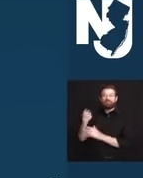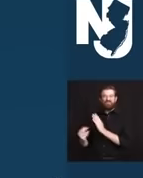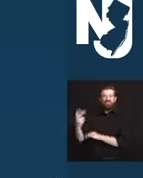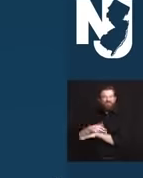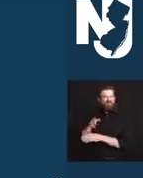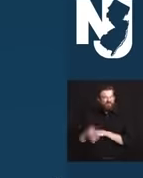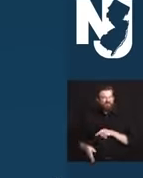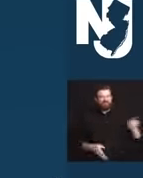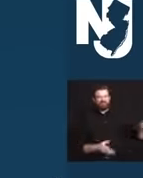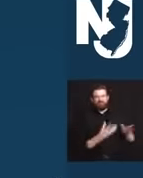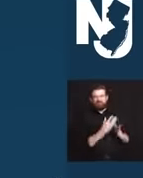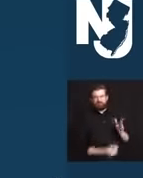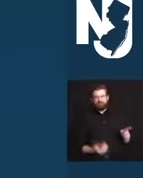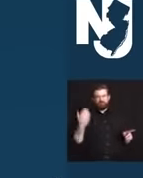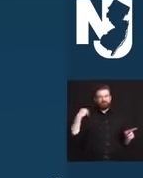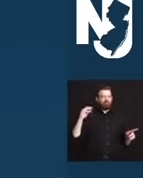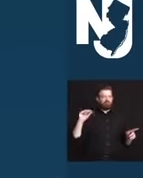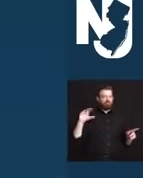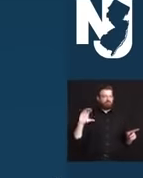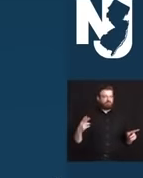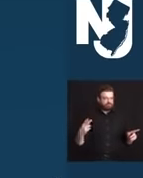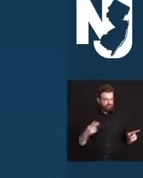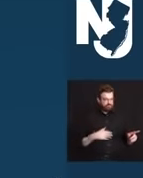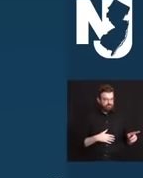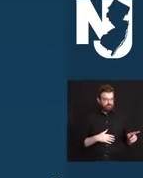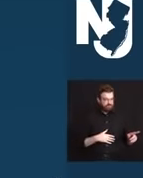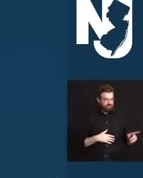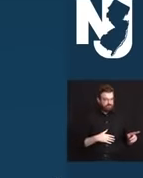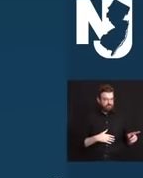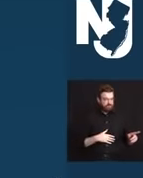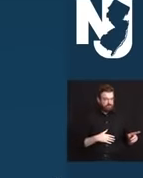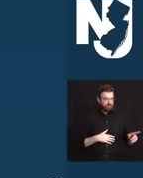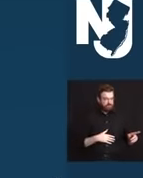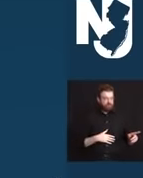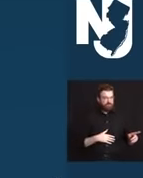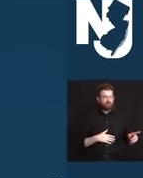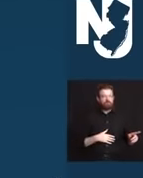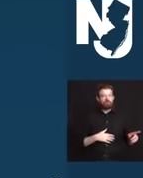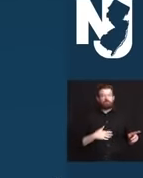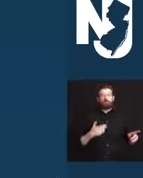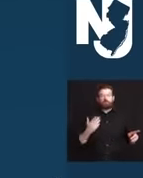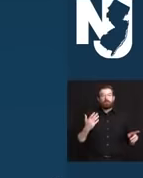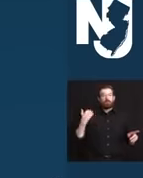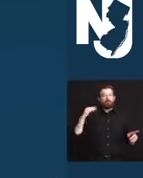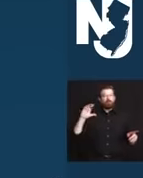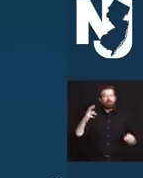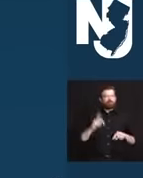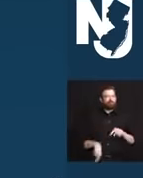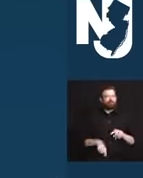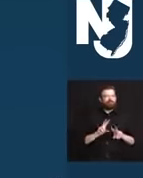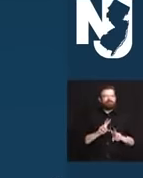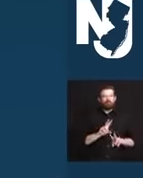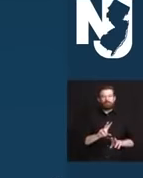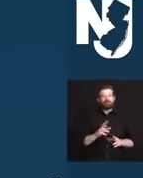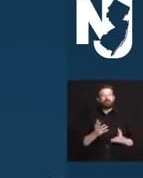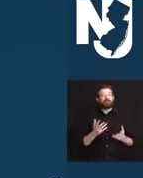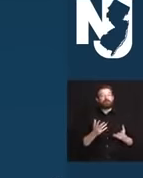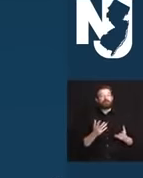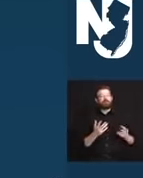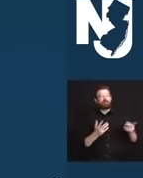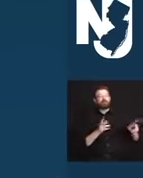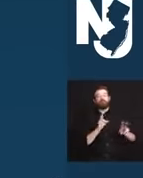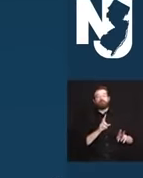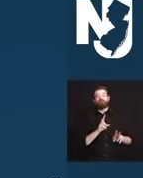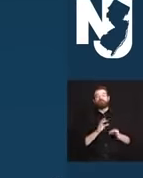because of all the restrictions we have had in place, their funerals were this past Saturday, July 18th.